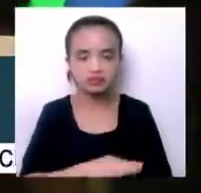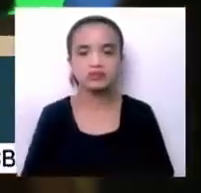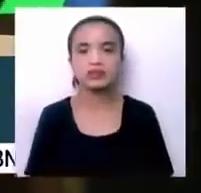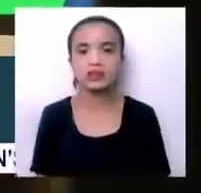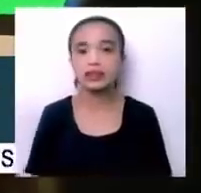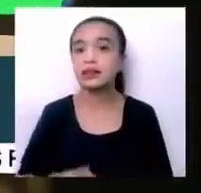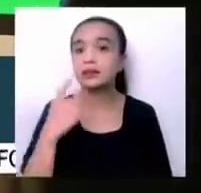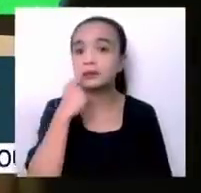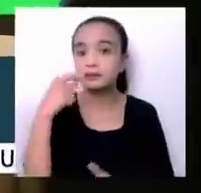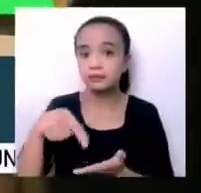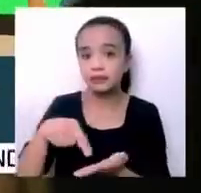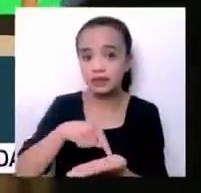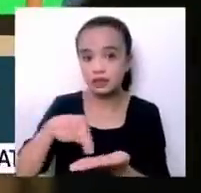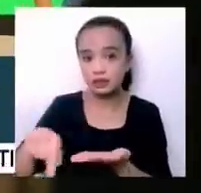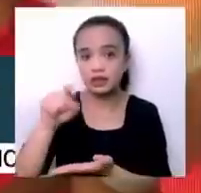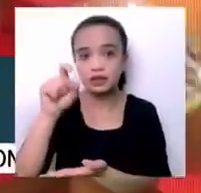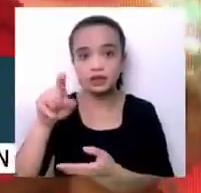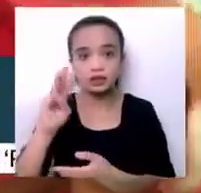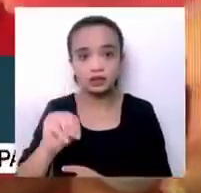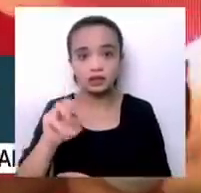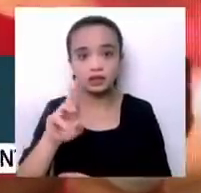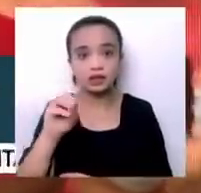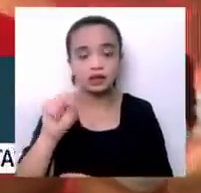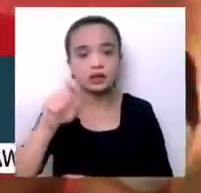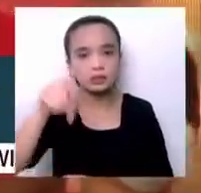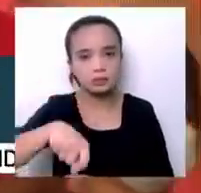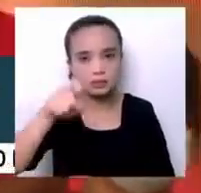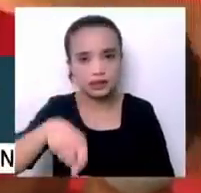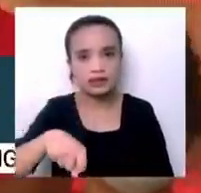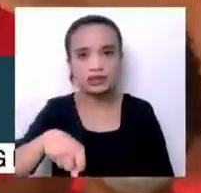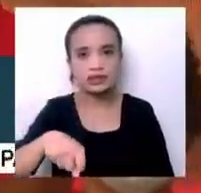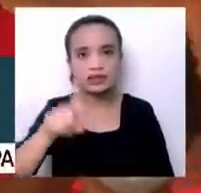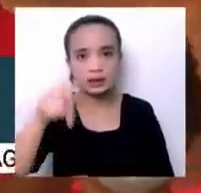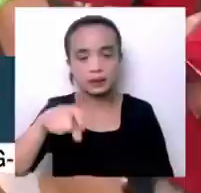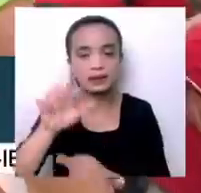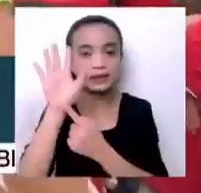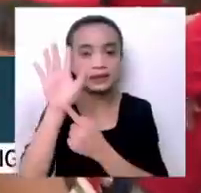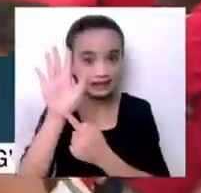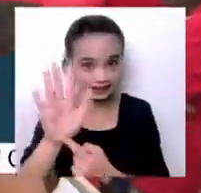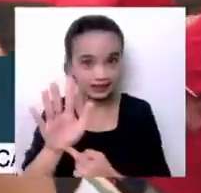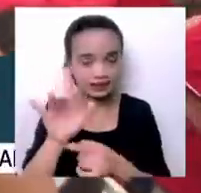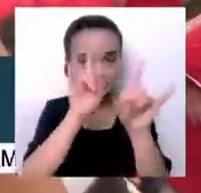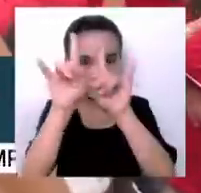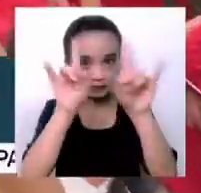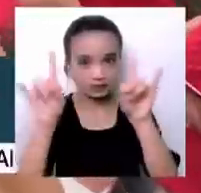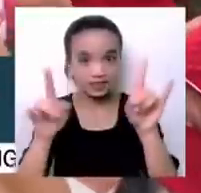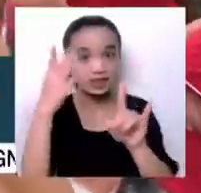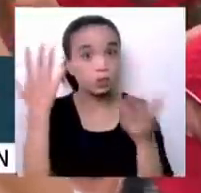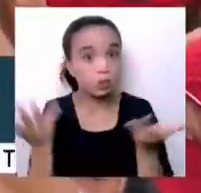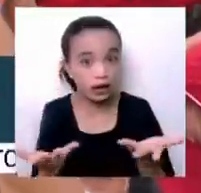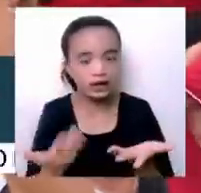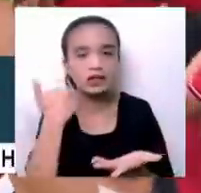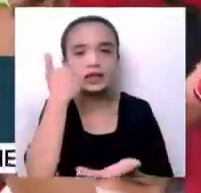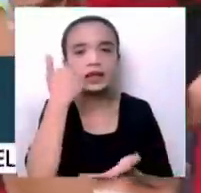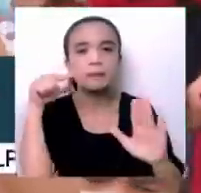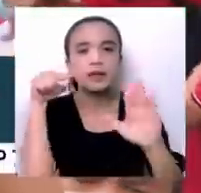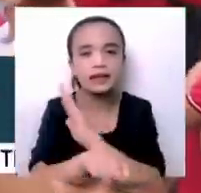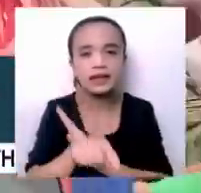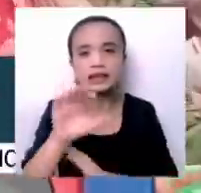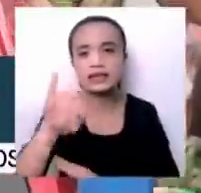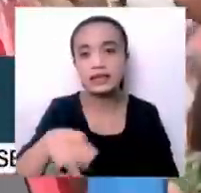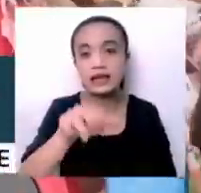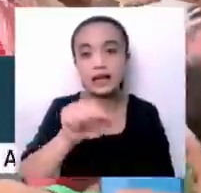Earlier this week, Marcos was supposed to hold a campaign sortie in that same area where the late Governor Javier was gunned down, but the Marcos